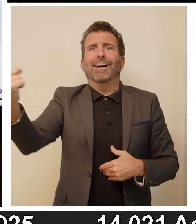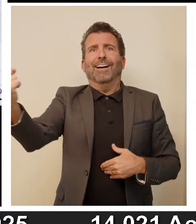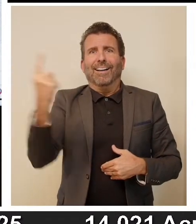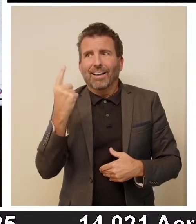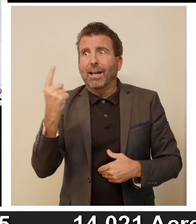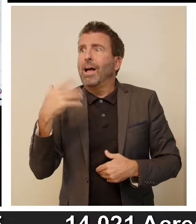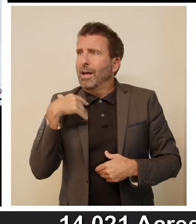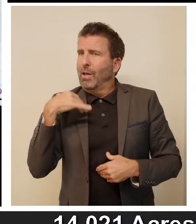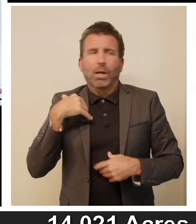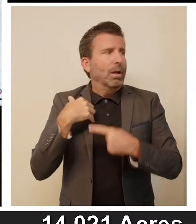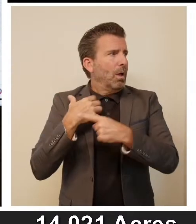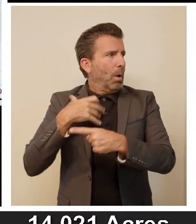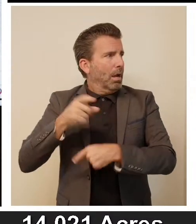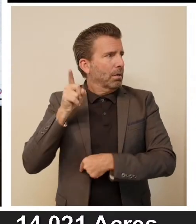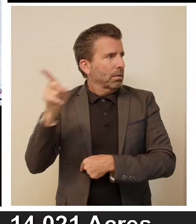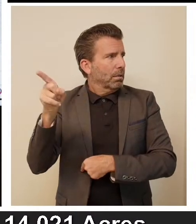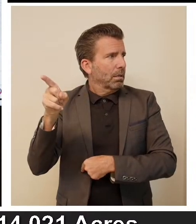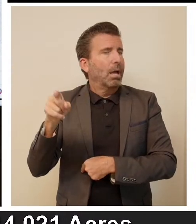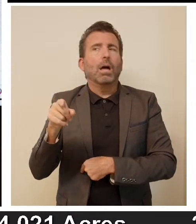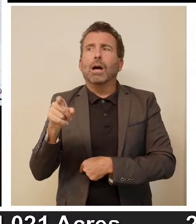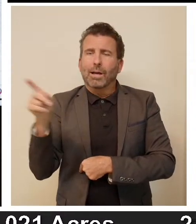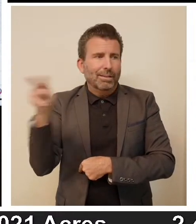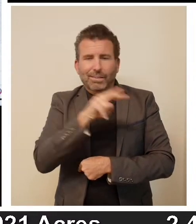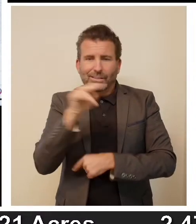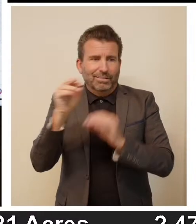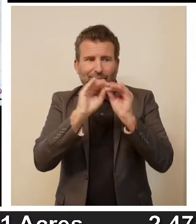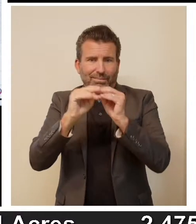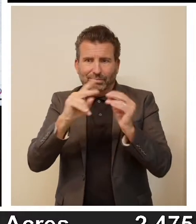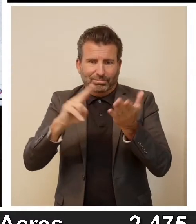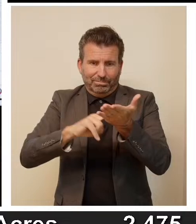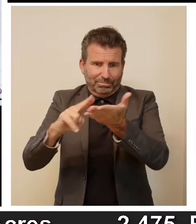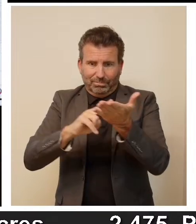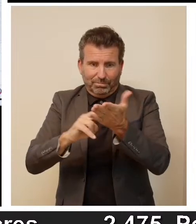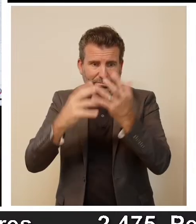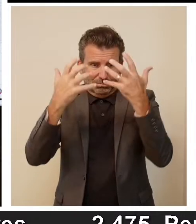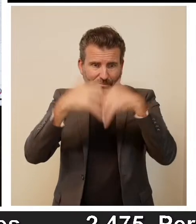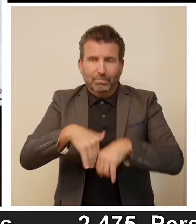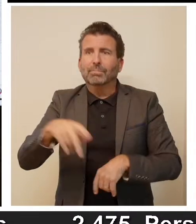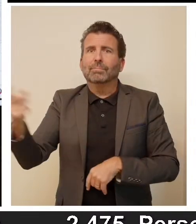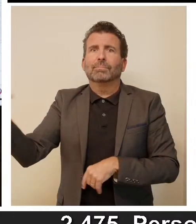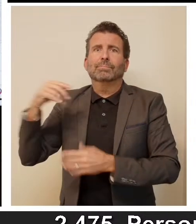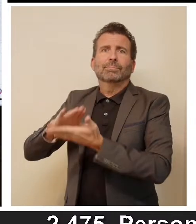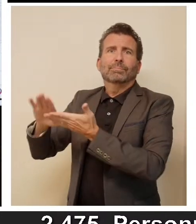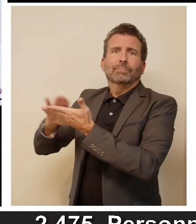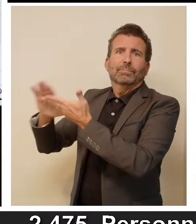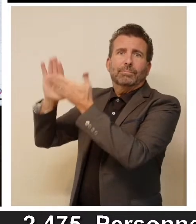disposal. Residents can call the County Debris Removal Hotline at